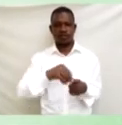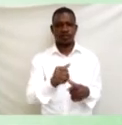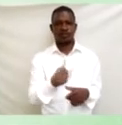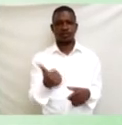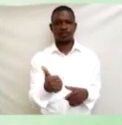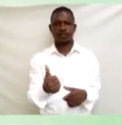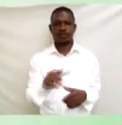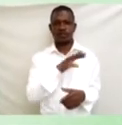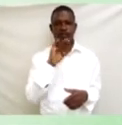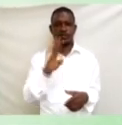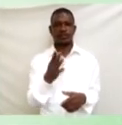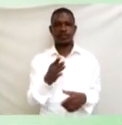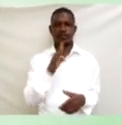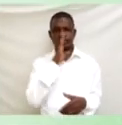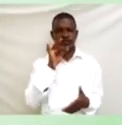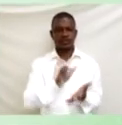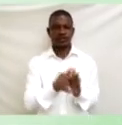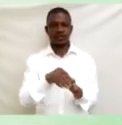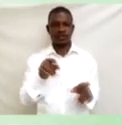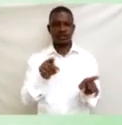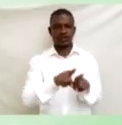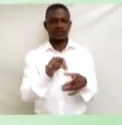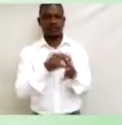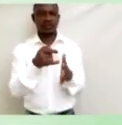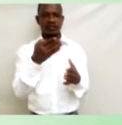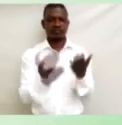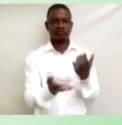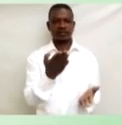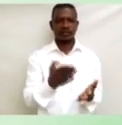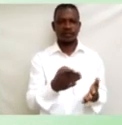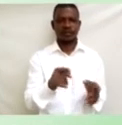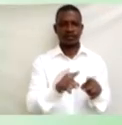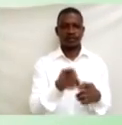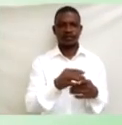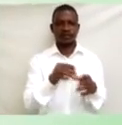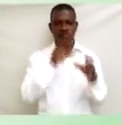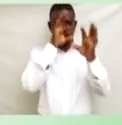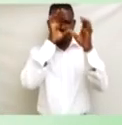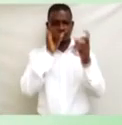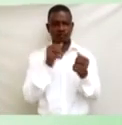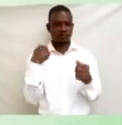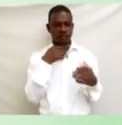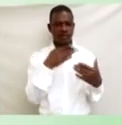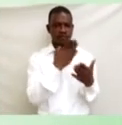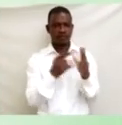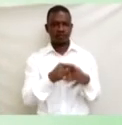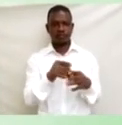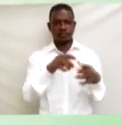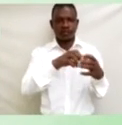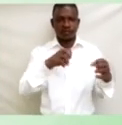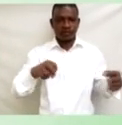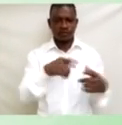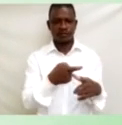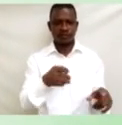or another. And 4. Be that as it may. As expected, we have